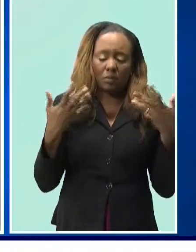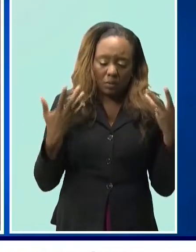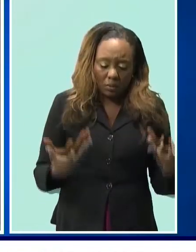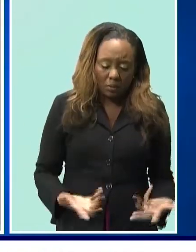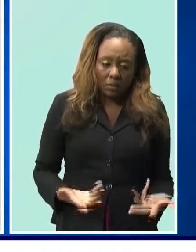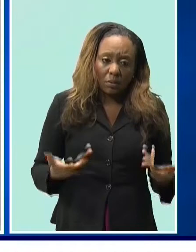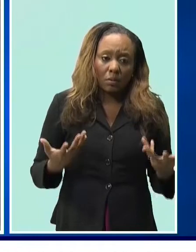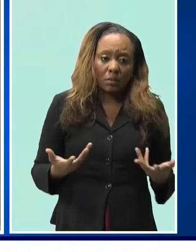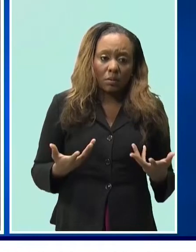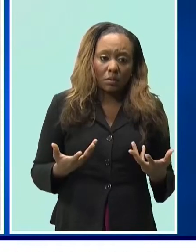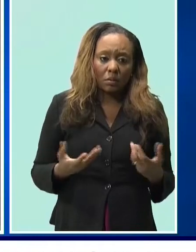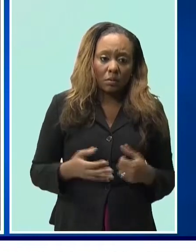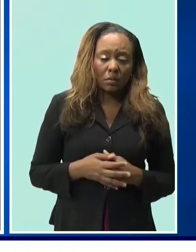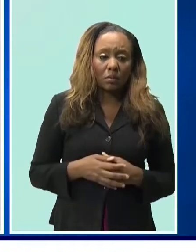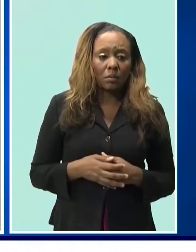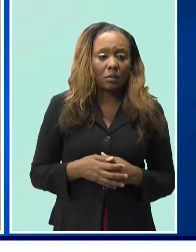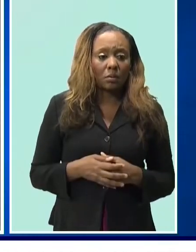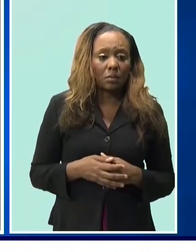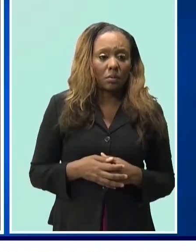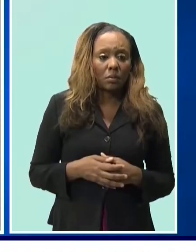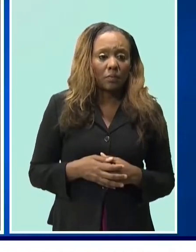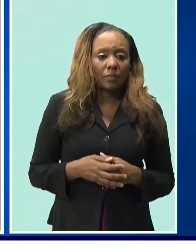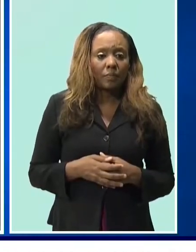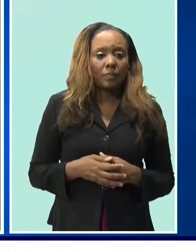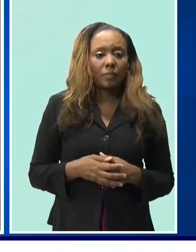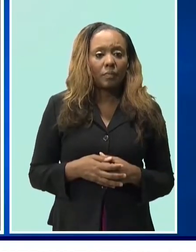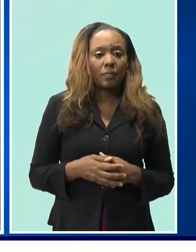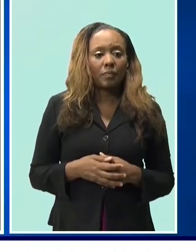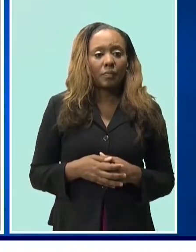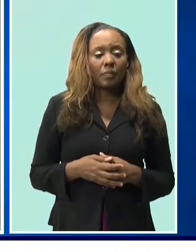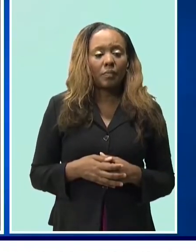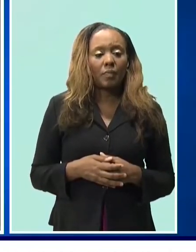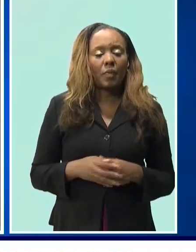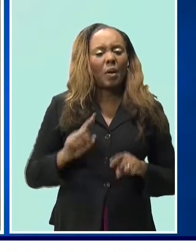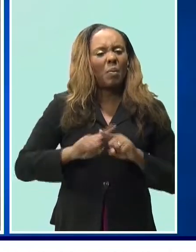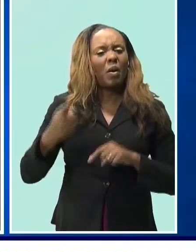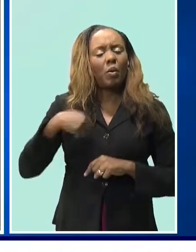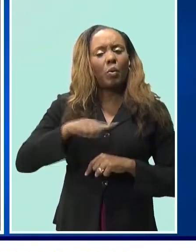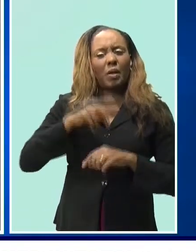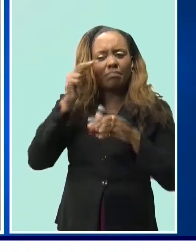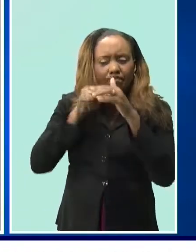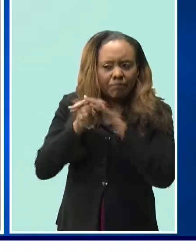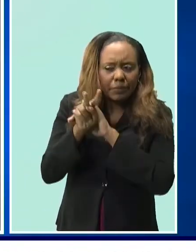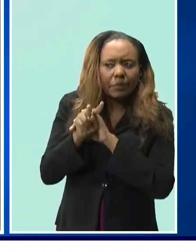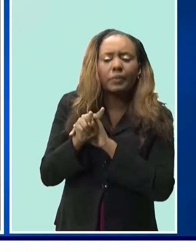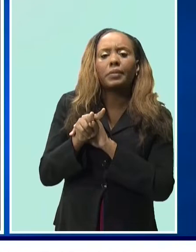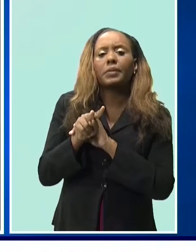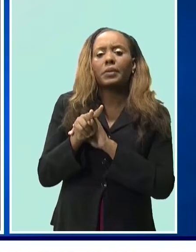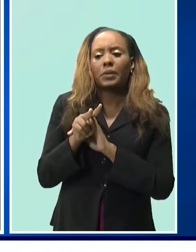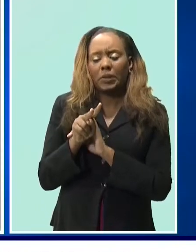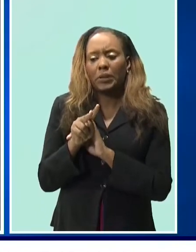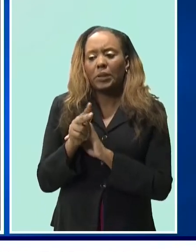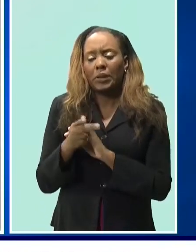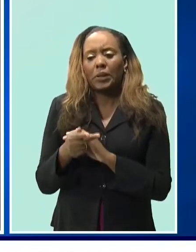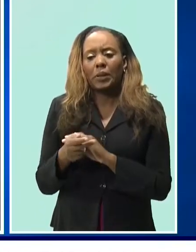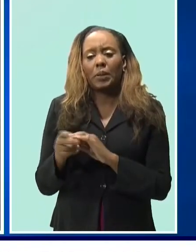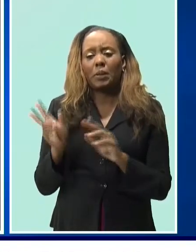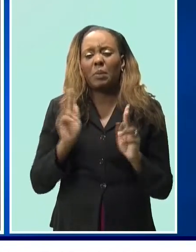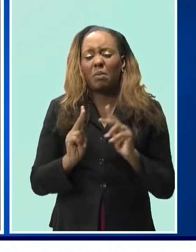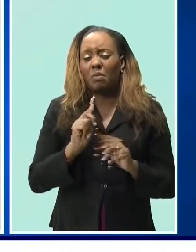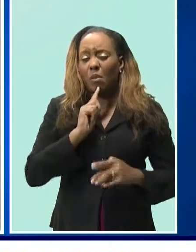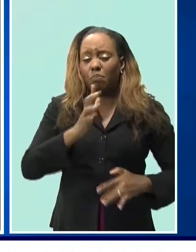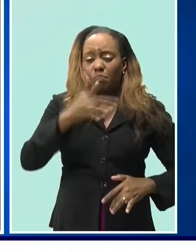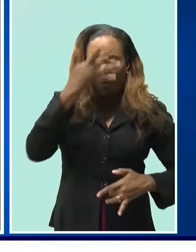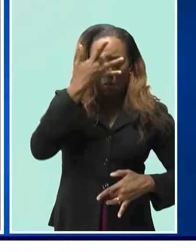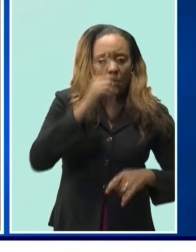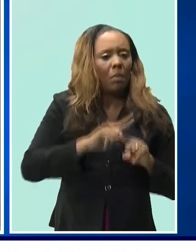saying that. The trends are not far off from what we would have expected, but we have to continue the measures that we've